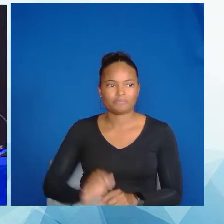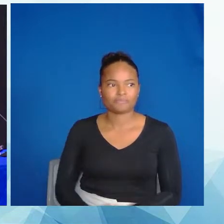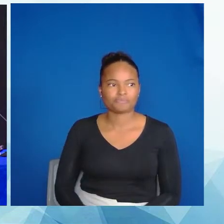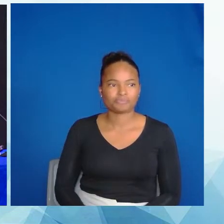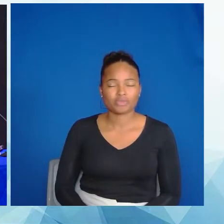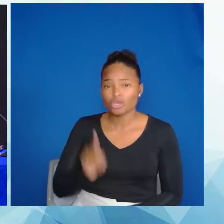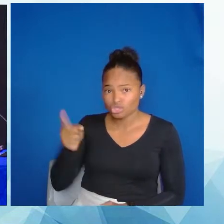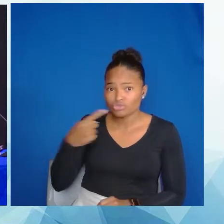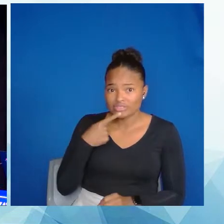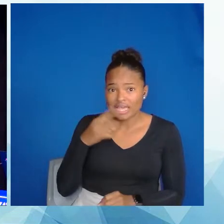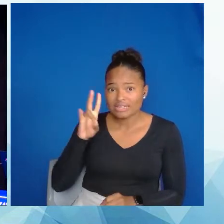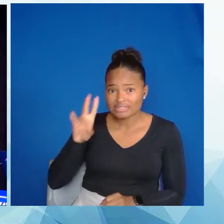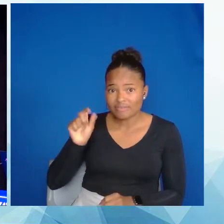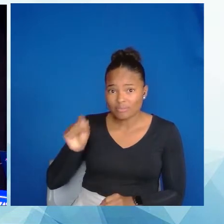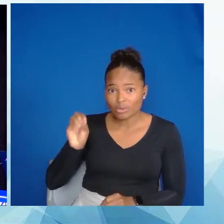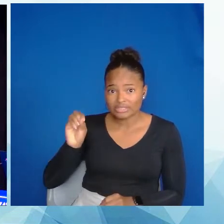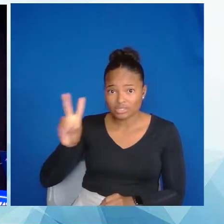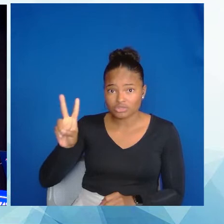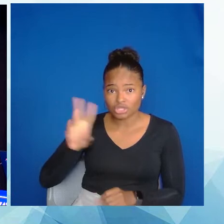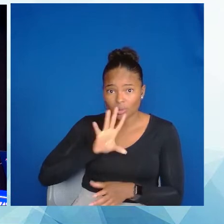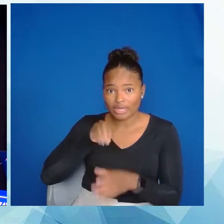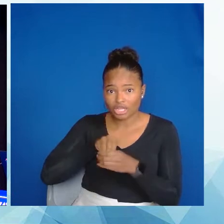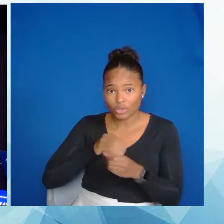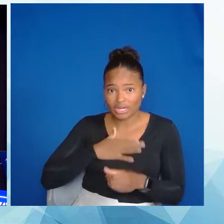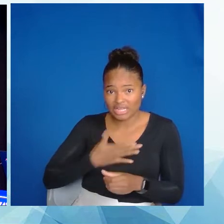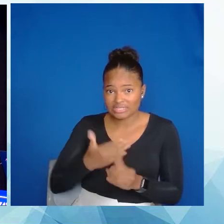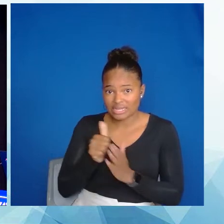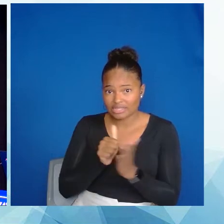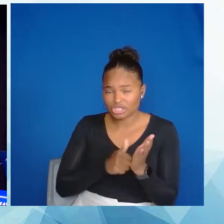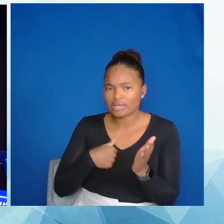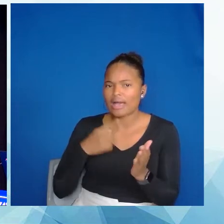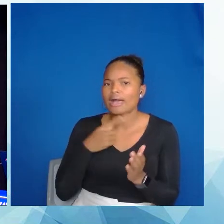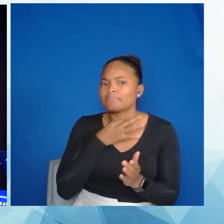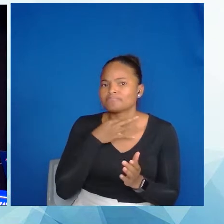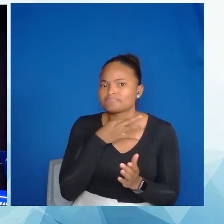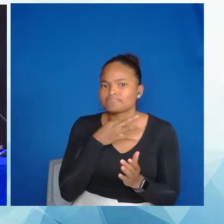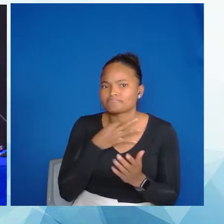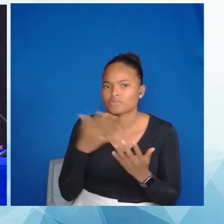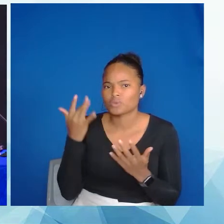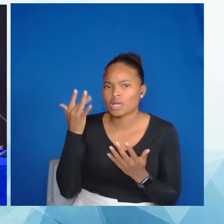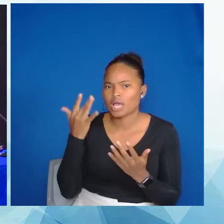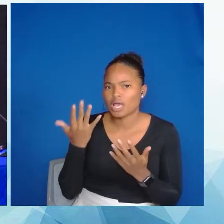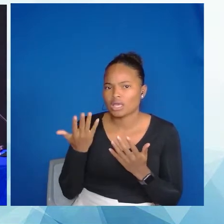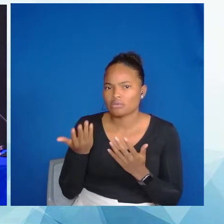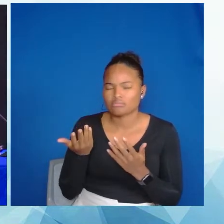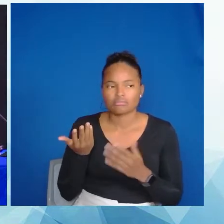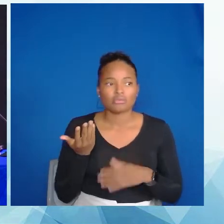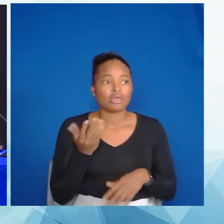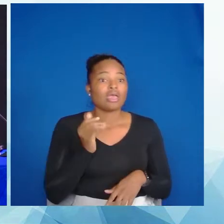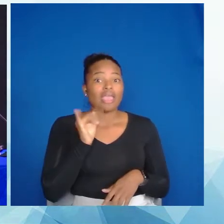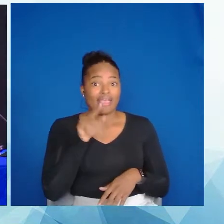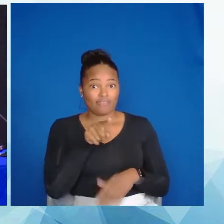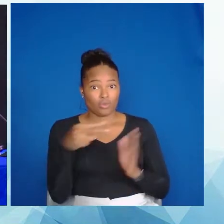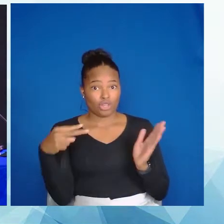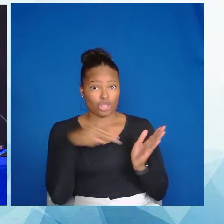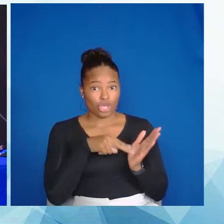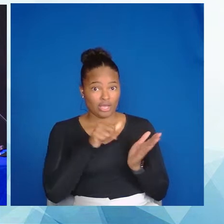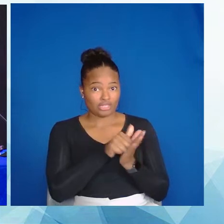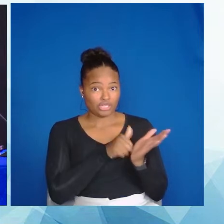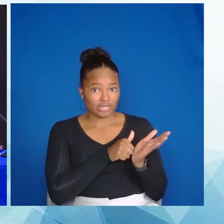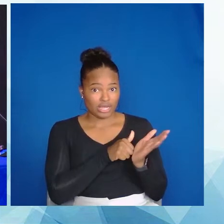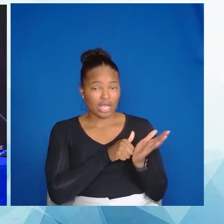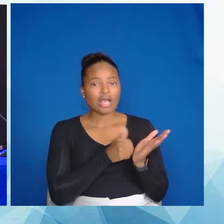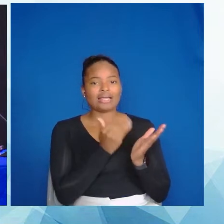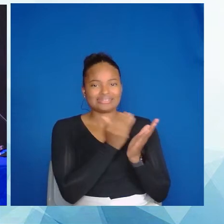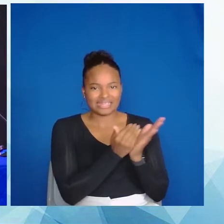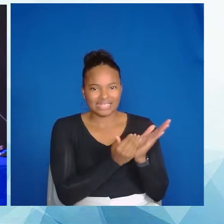So You I- mentioned 7.02 included in the consent agenda, and I'm wondering, It's supposed to Why? be, if you look at the agenda, it is listed